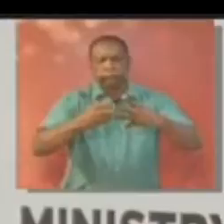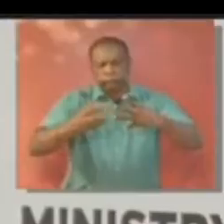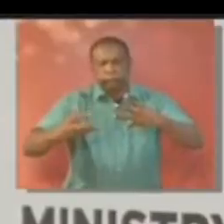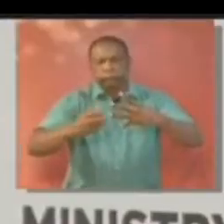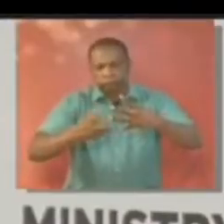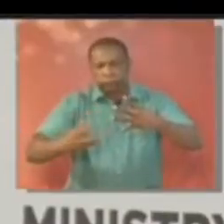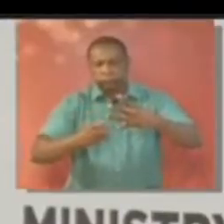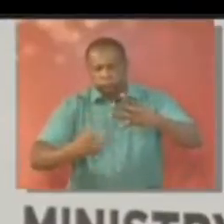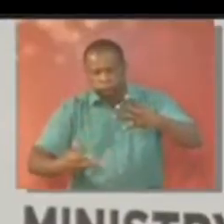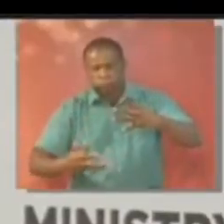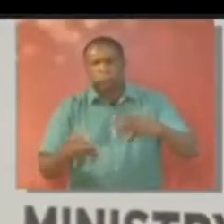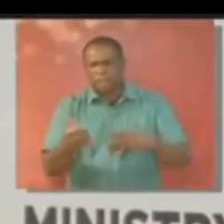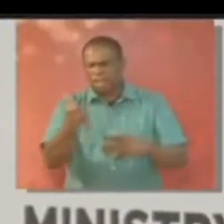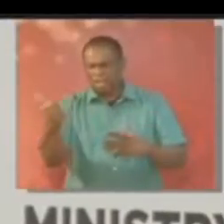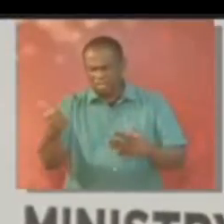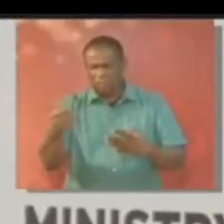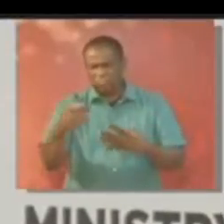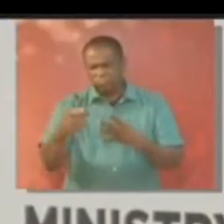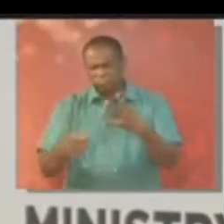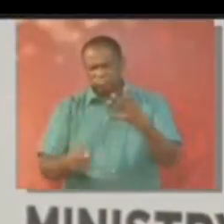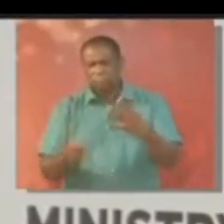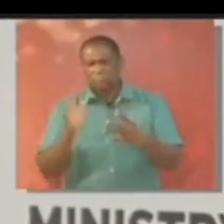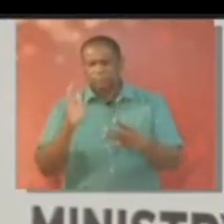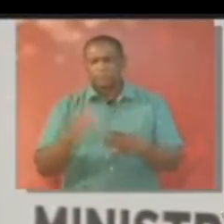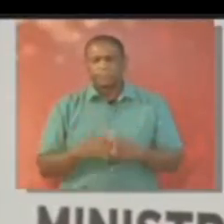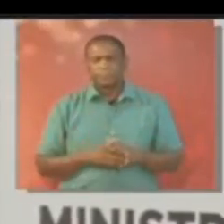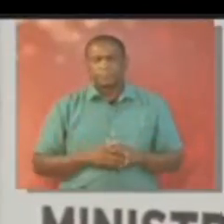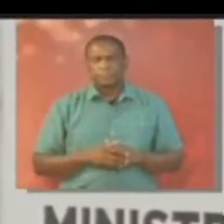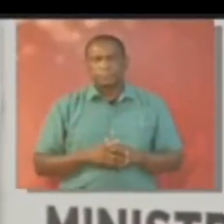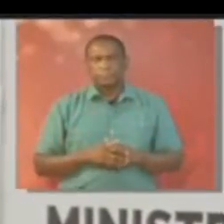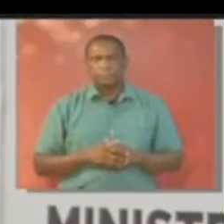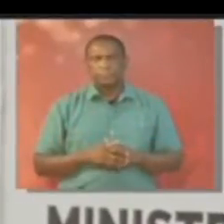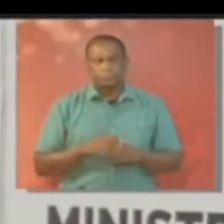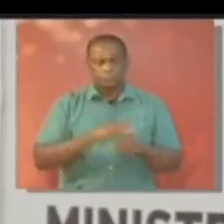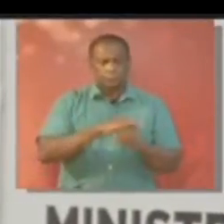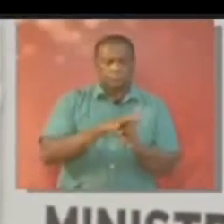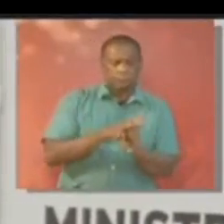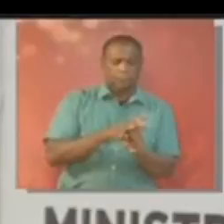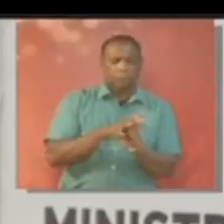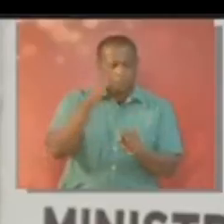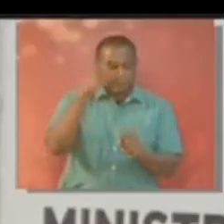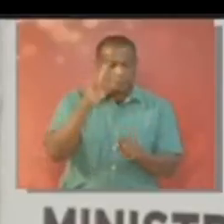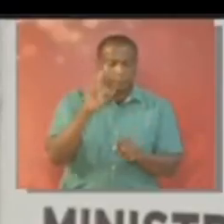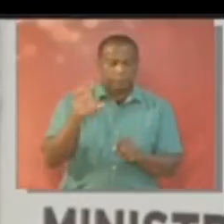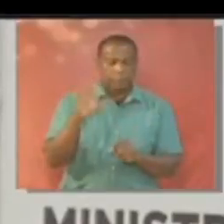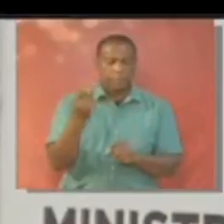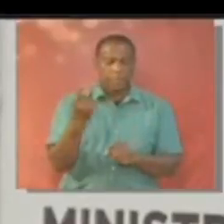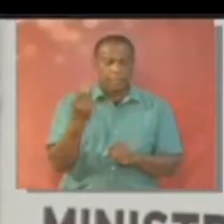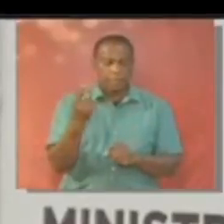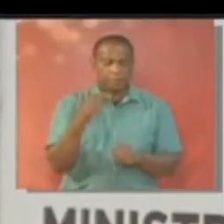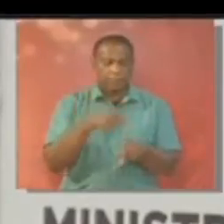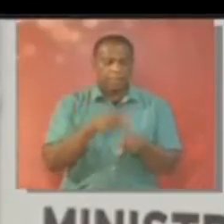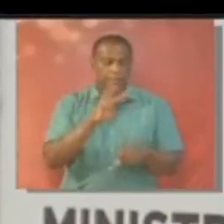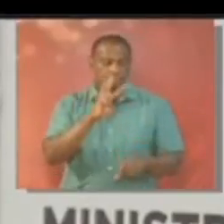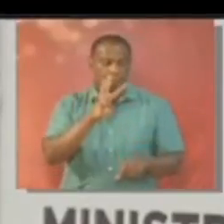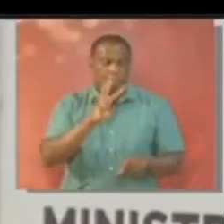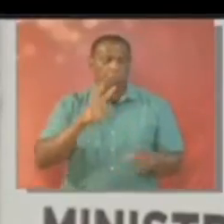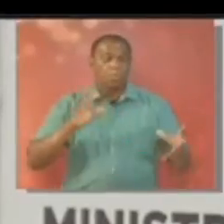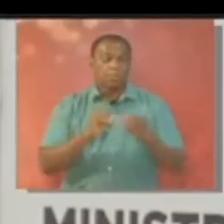epidemiological features. So with regards to the COVID-19 update for December 11th, 4 p.m., the total persons